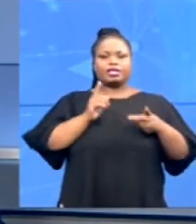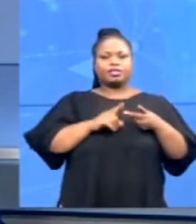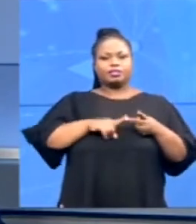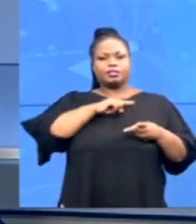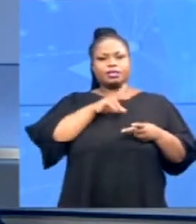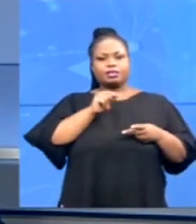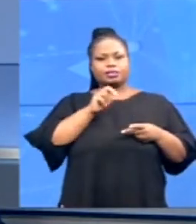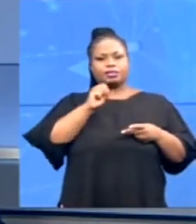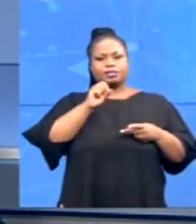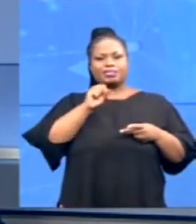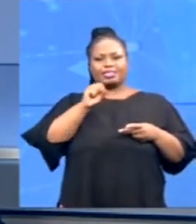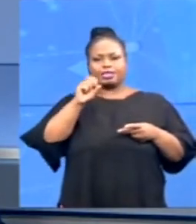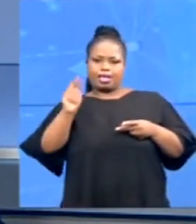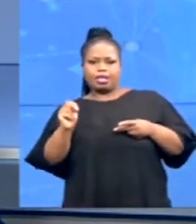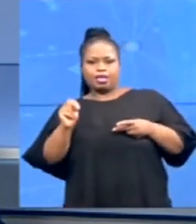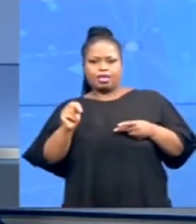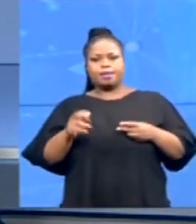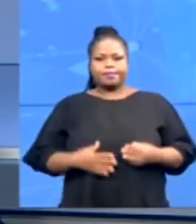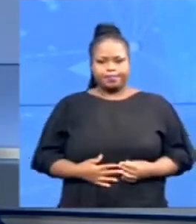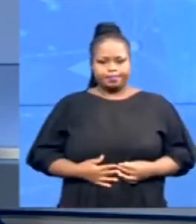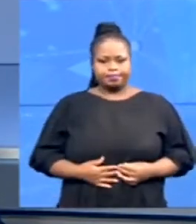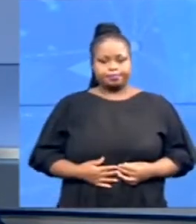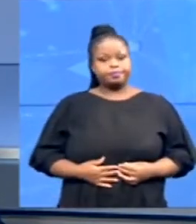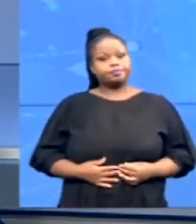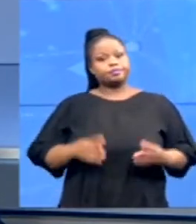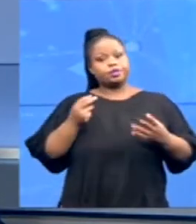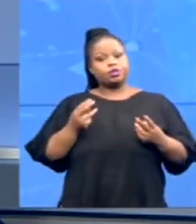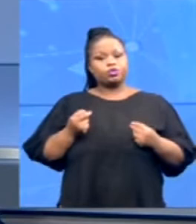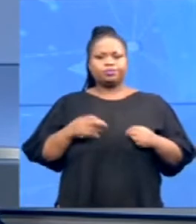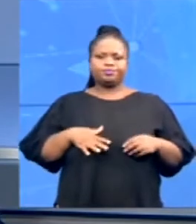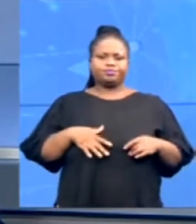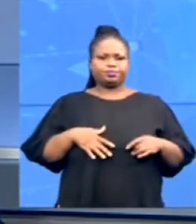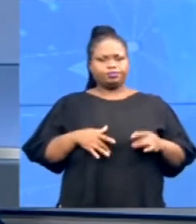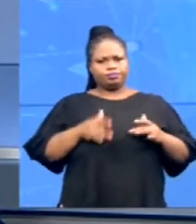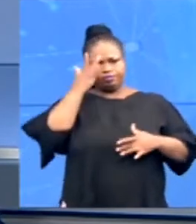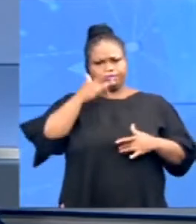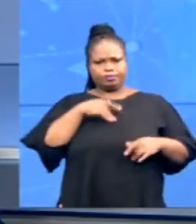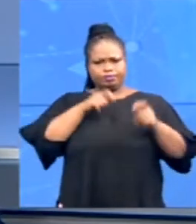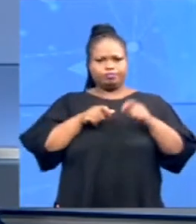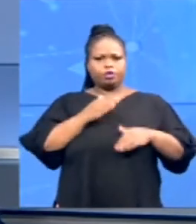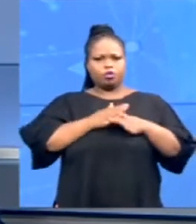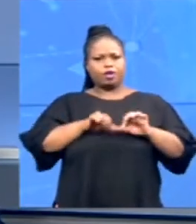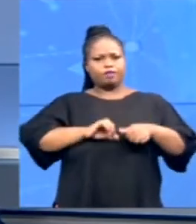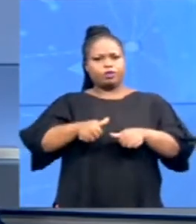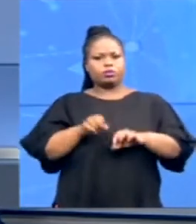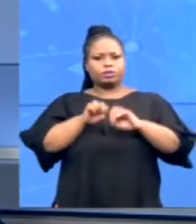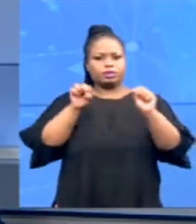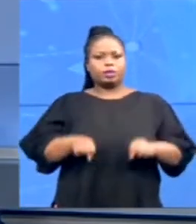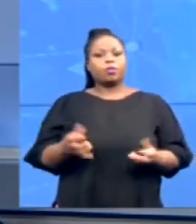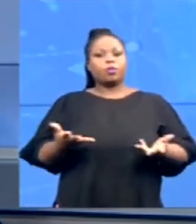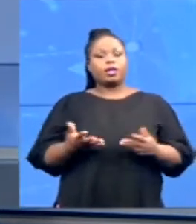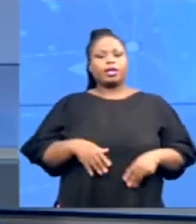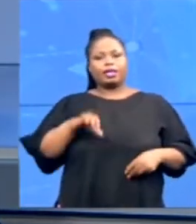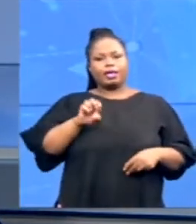Now, a new electronic patient workflow system has been put into place at the Elizabeth Donkin Hospital in Gqeberha.